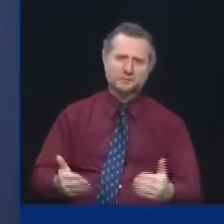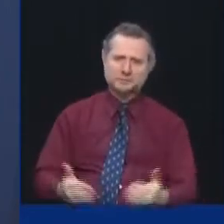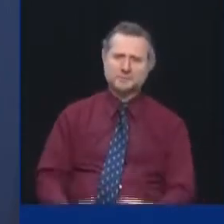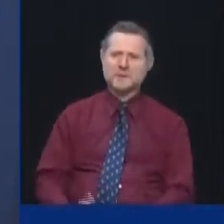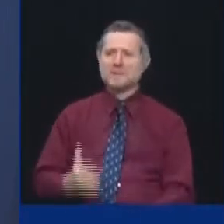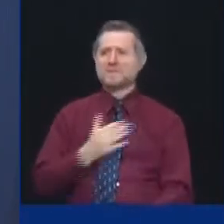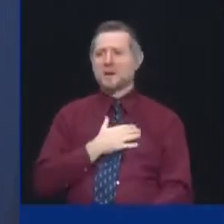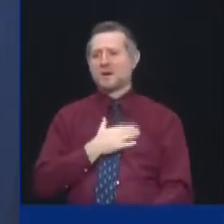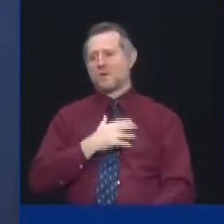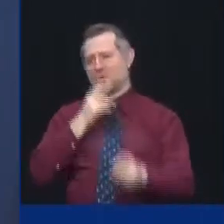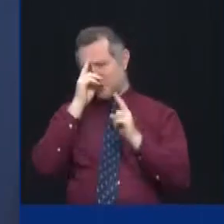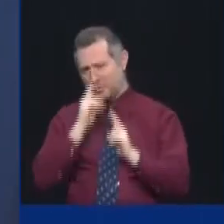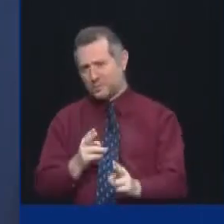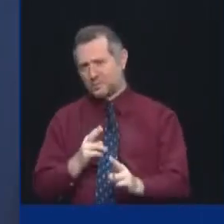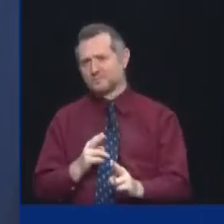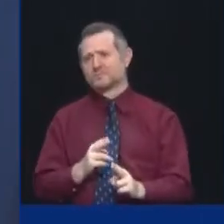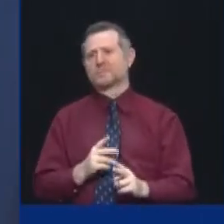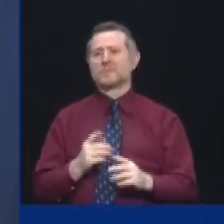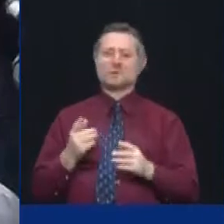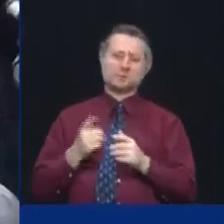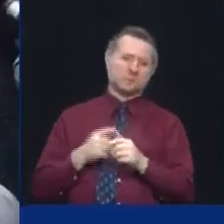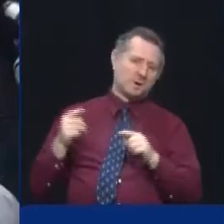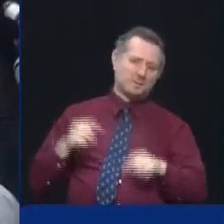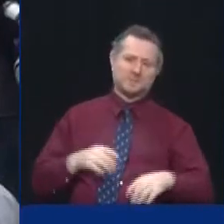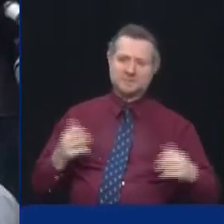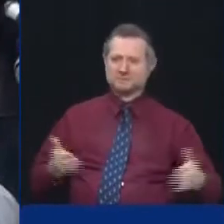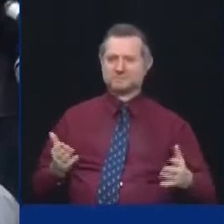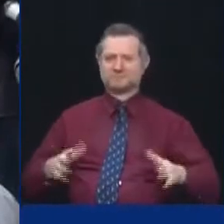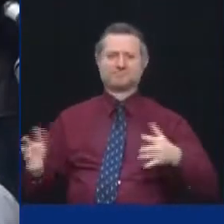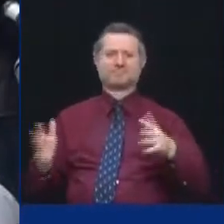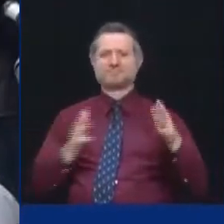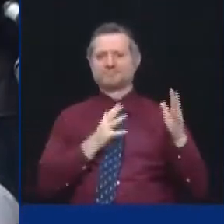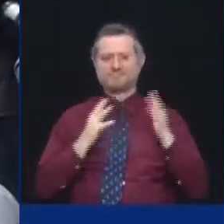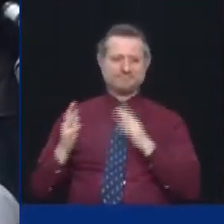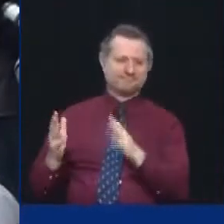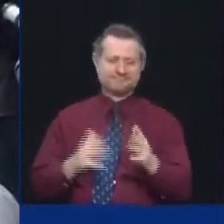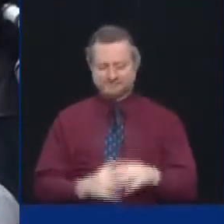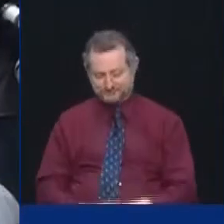life better for the communities that surround the convention center.